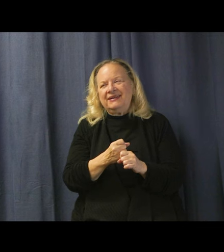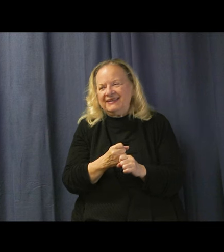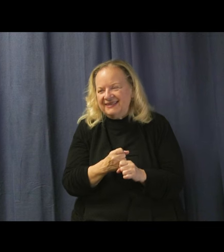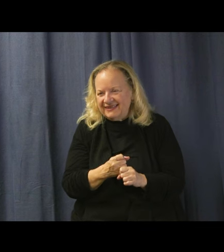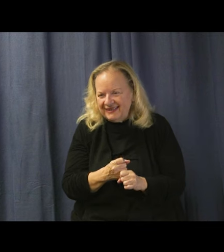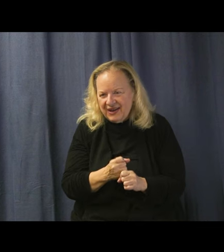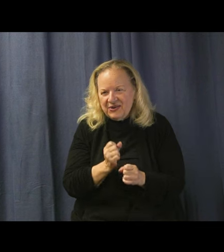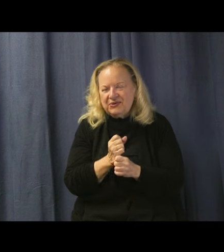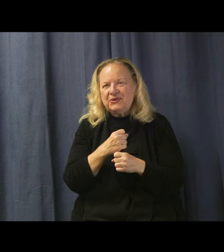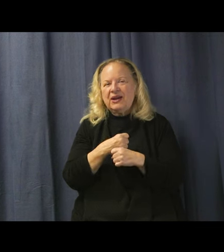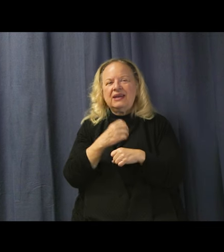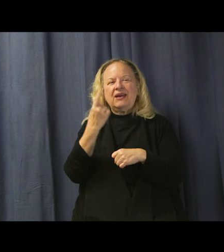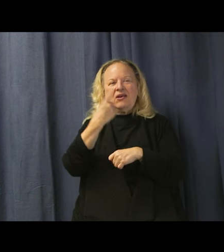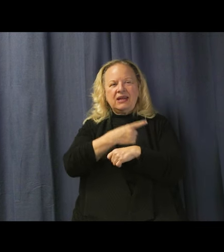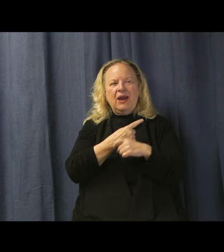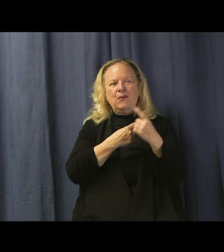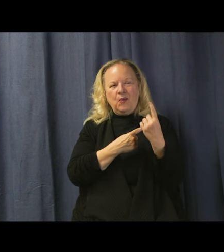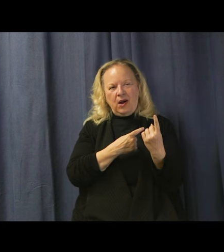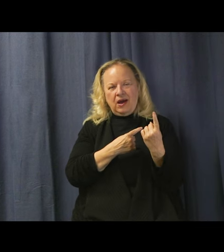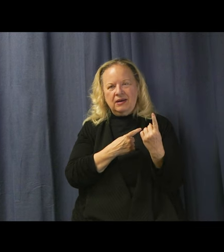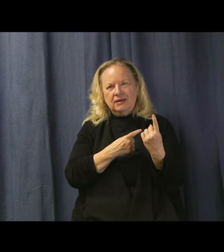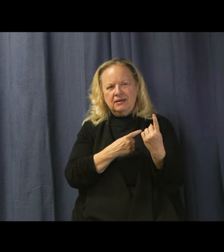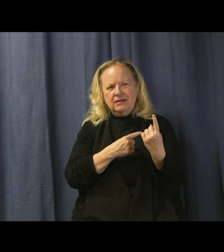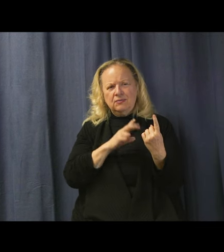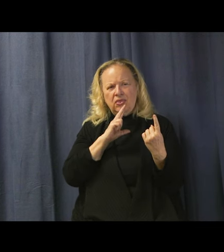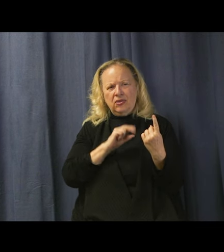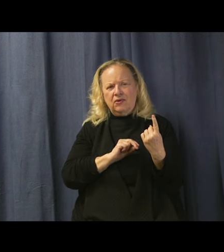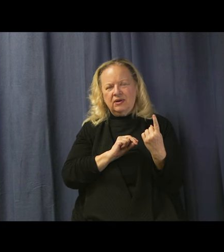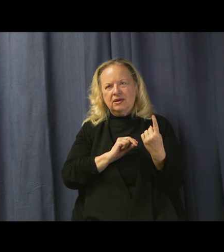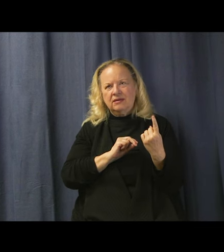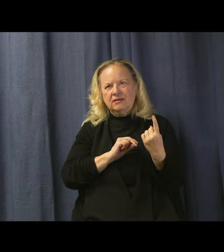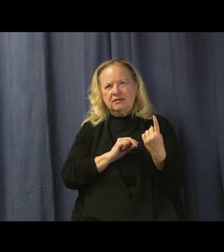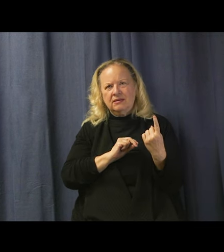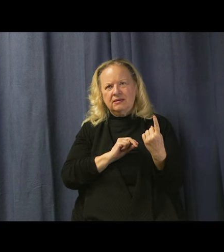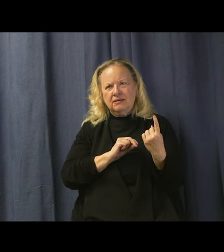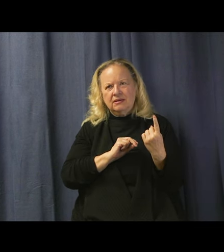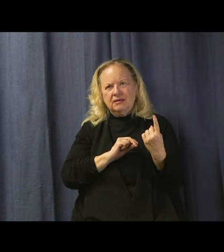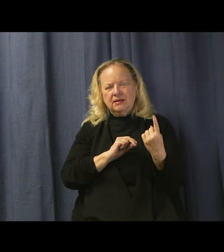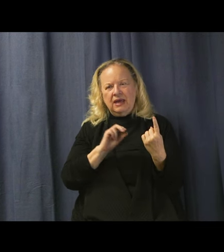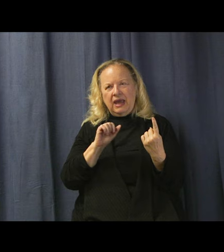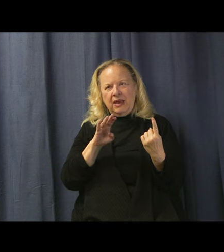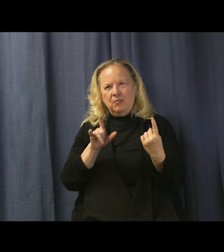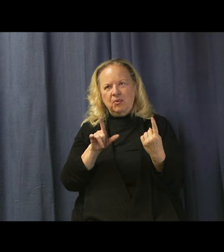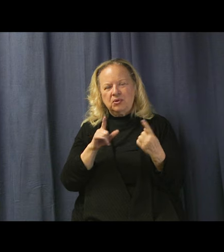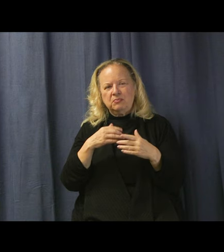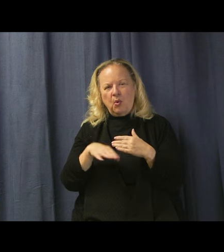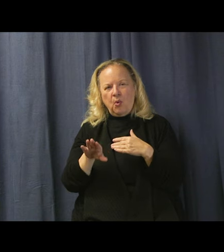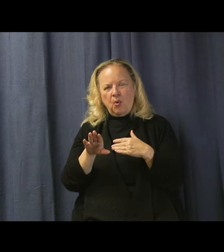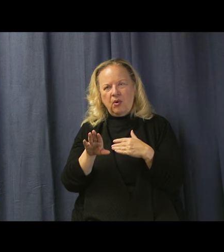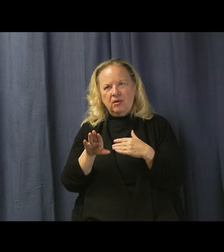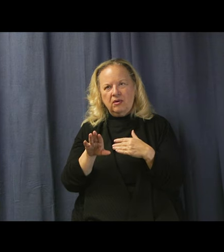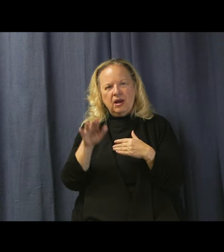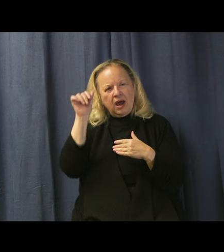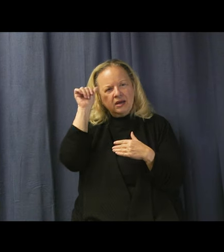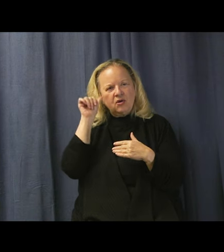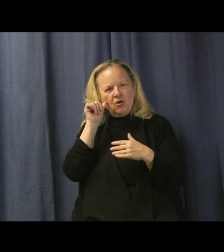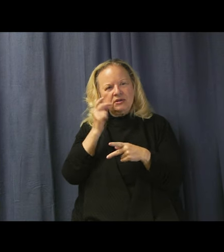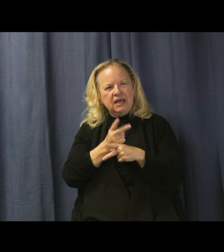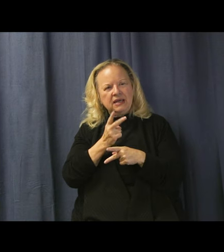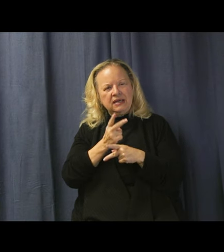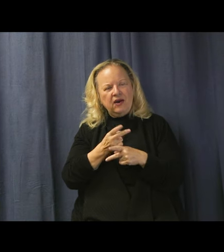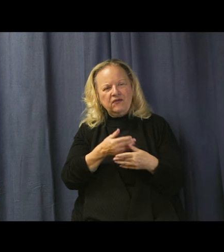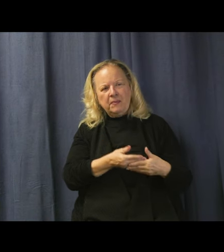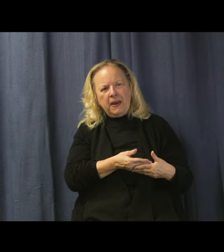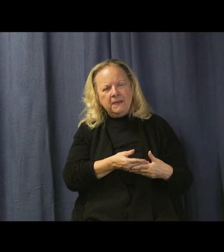They were created on day one, let's say at 30 years old. So when Abel is born, they're adults taking care of this